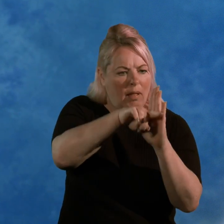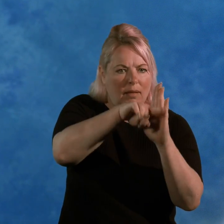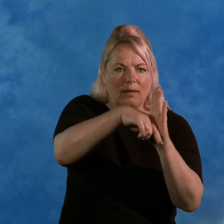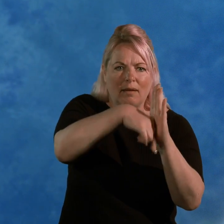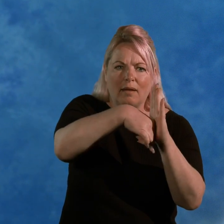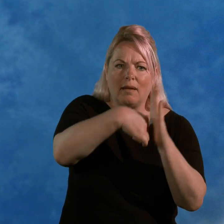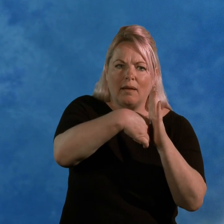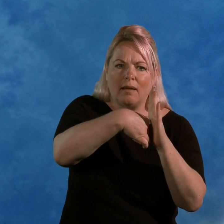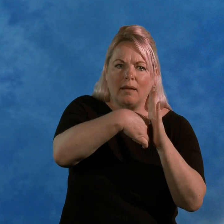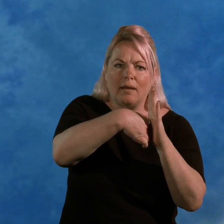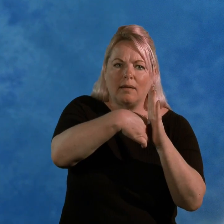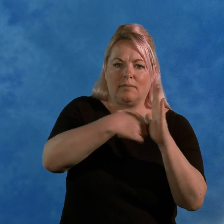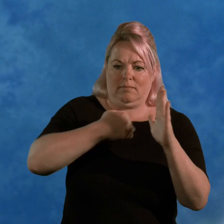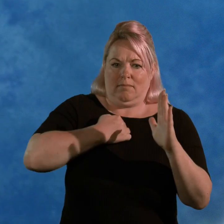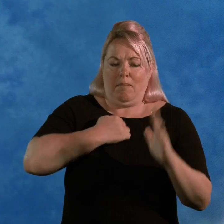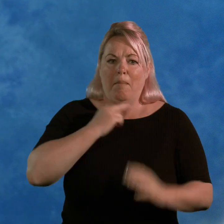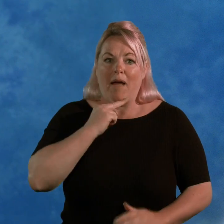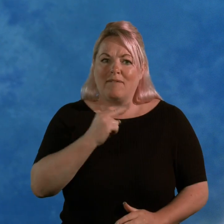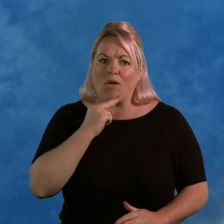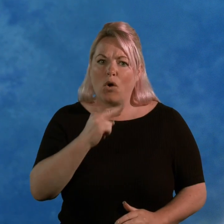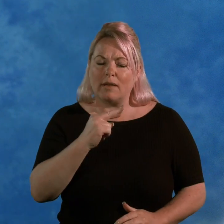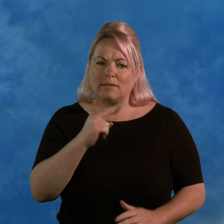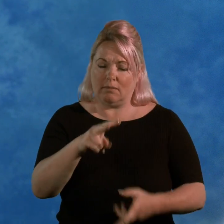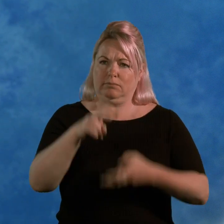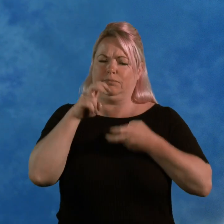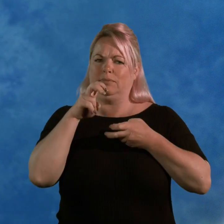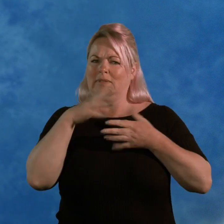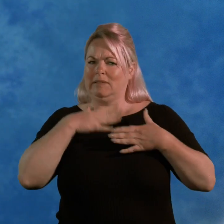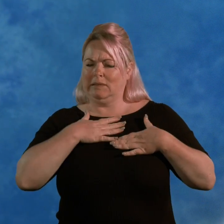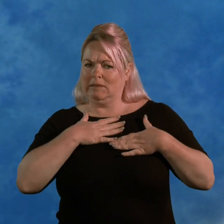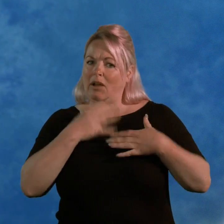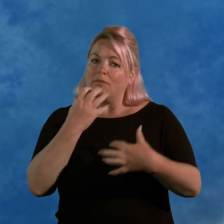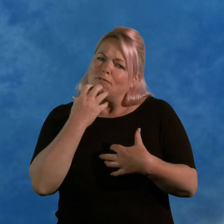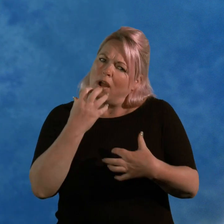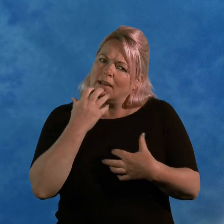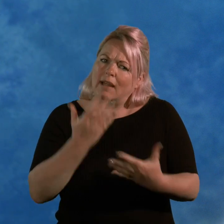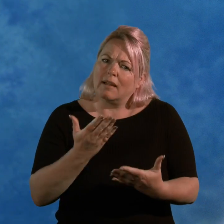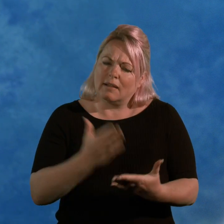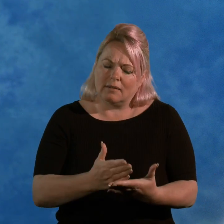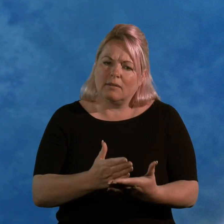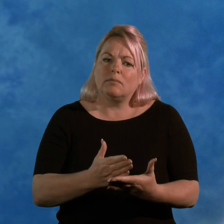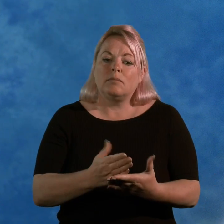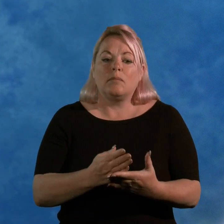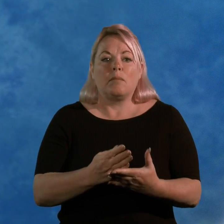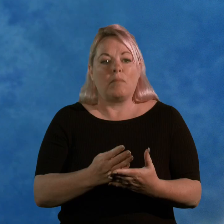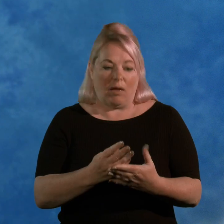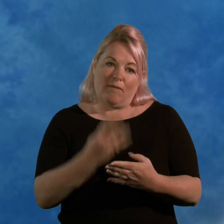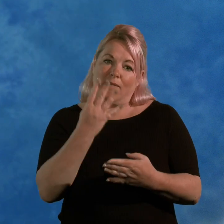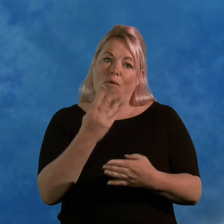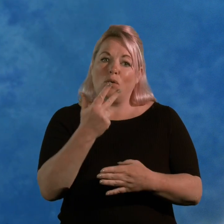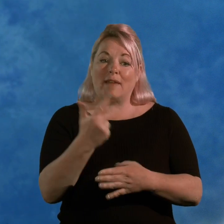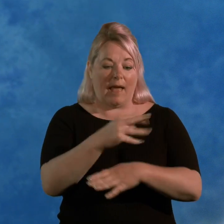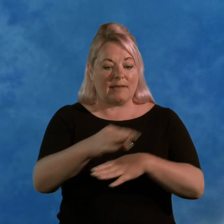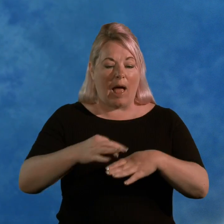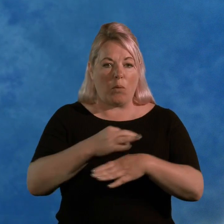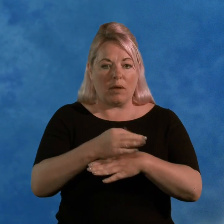ticking, my own voice, and I found this really frightening. But after the 48 hours, it